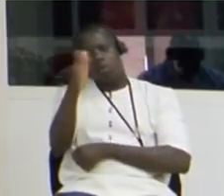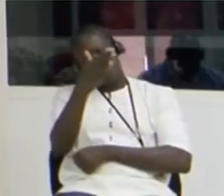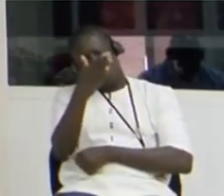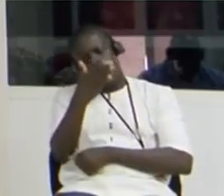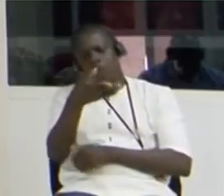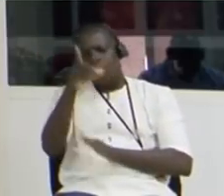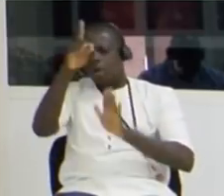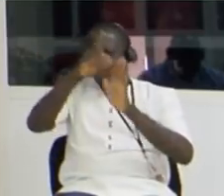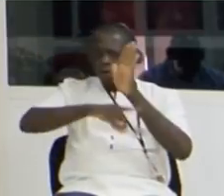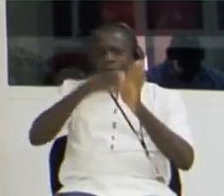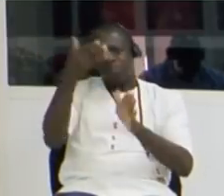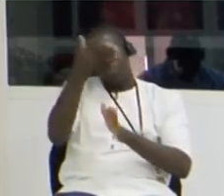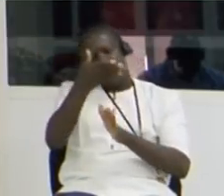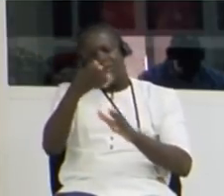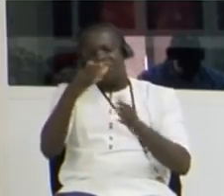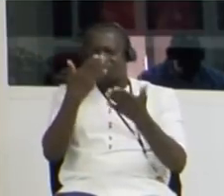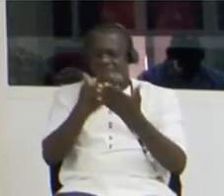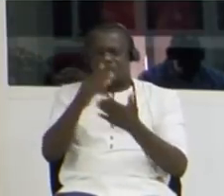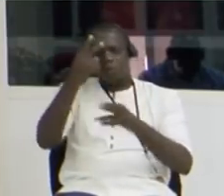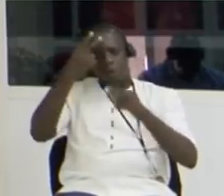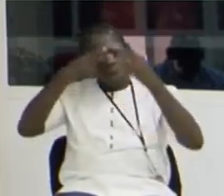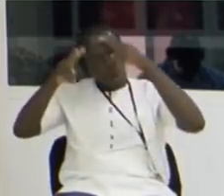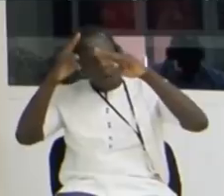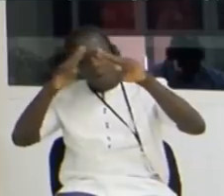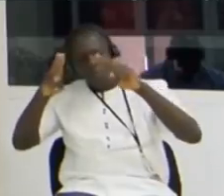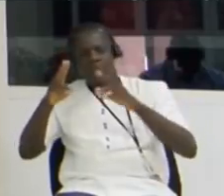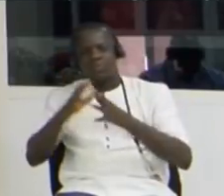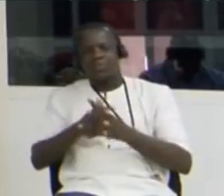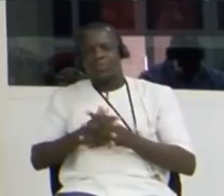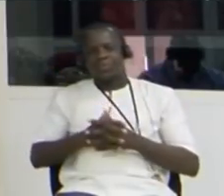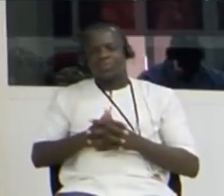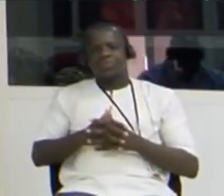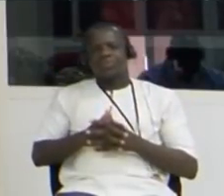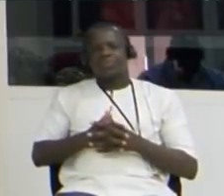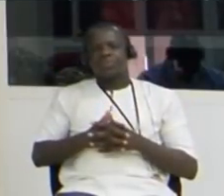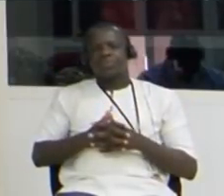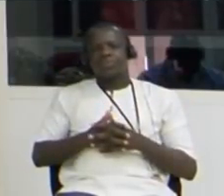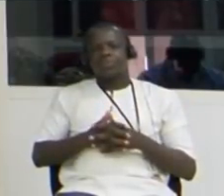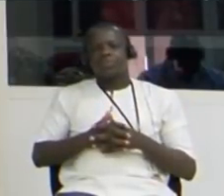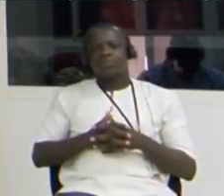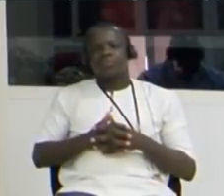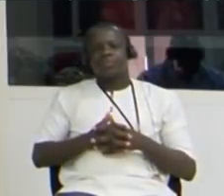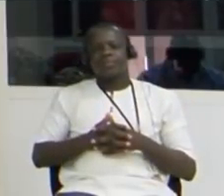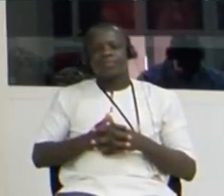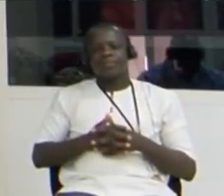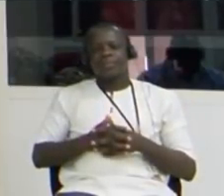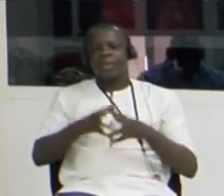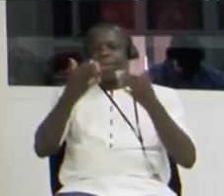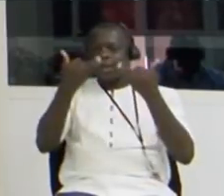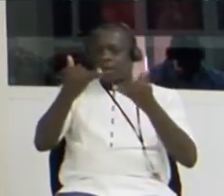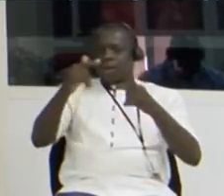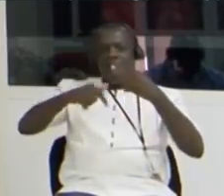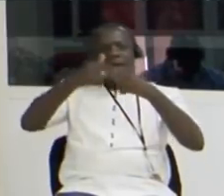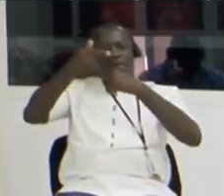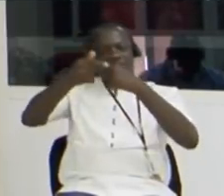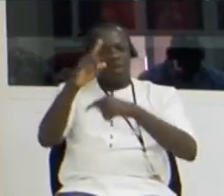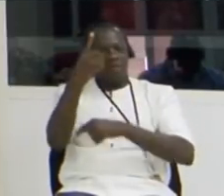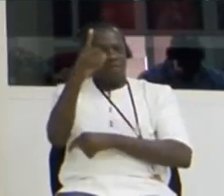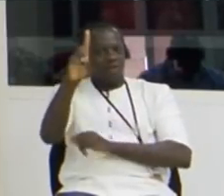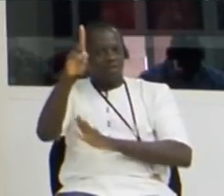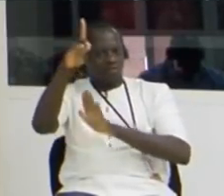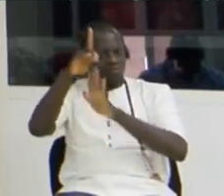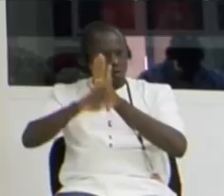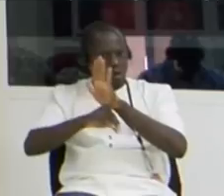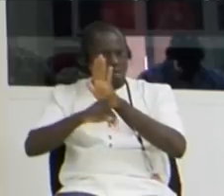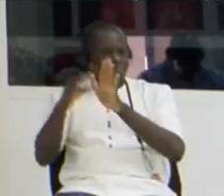occasion and they went home after. And after that particular pageant, the first one,